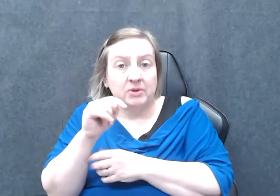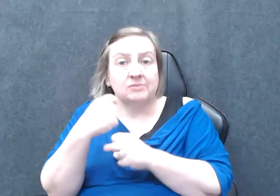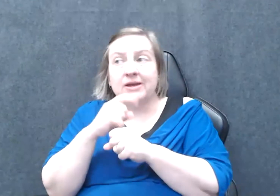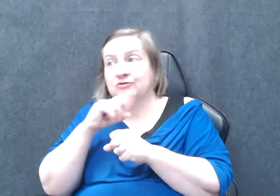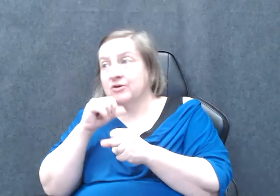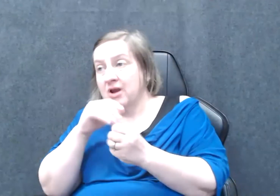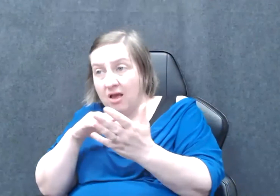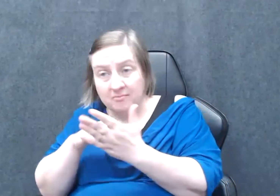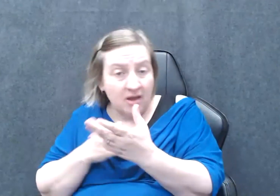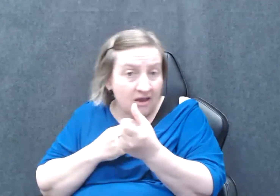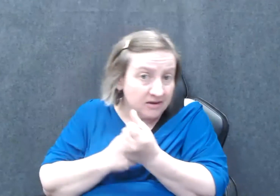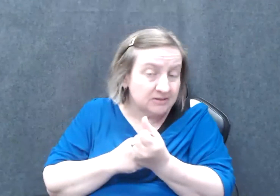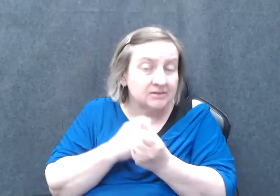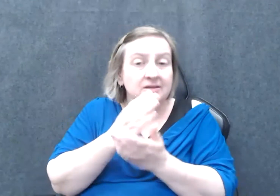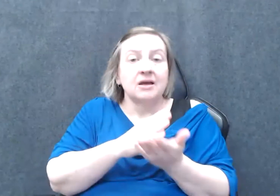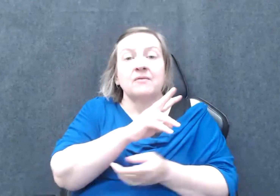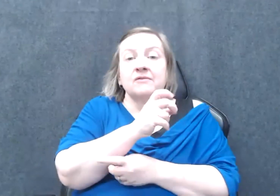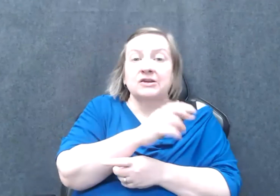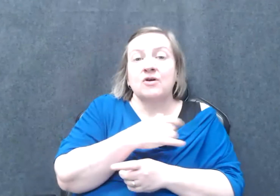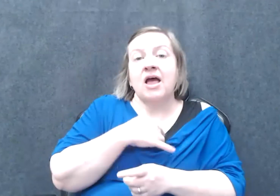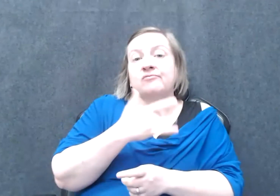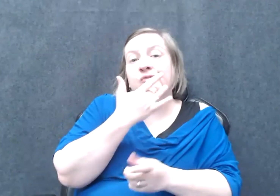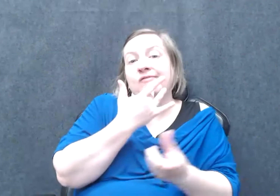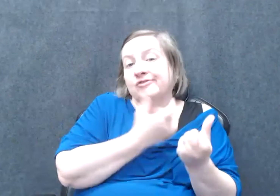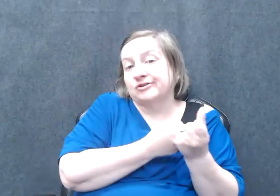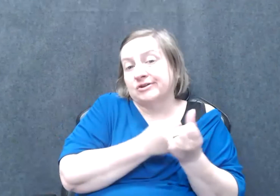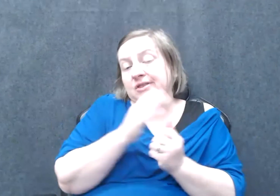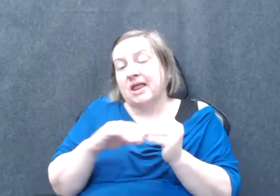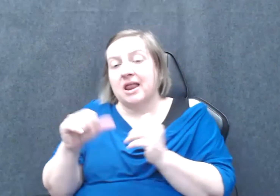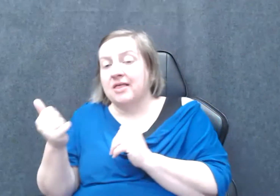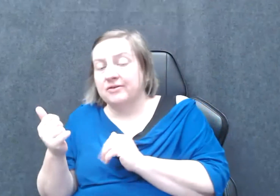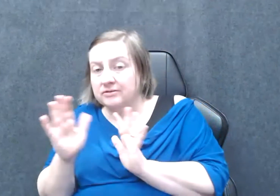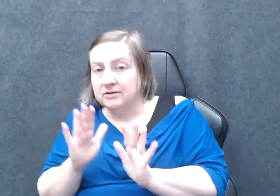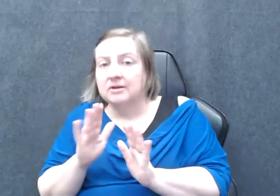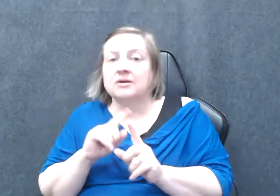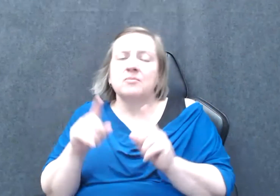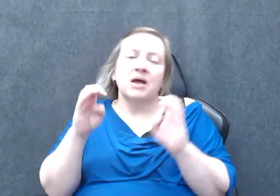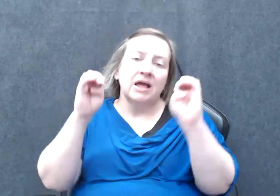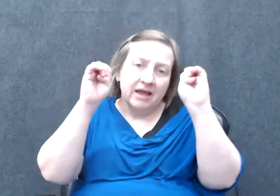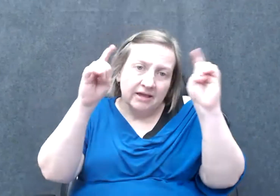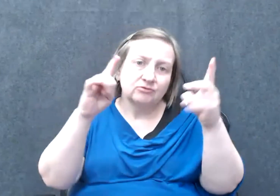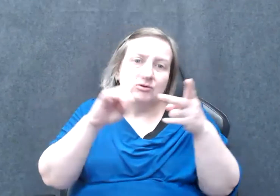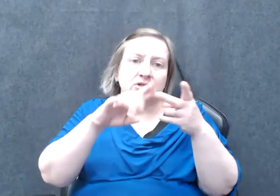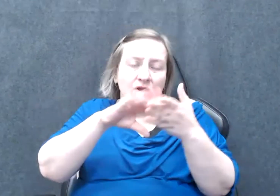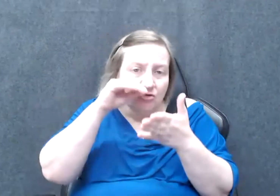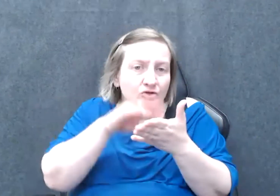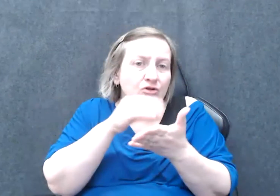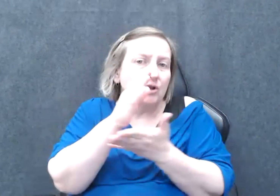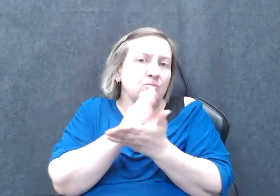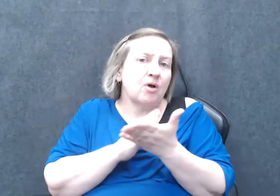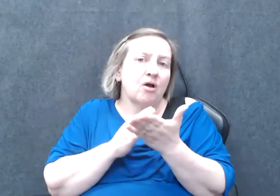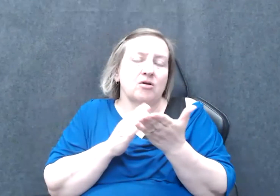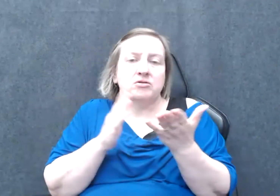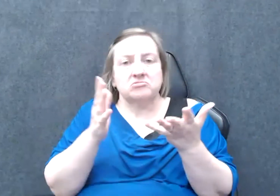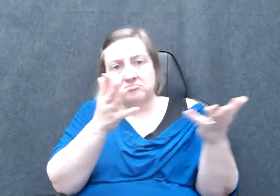that some vendors are given preferential treatment over others. But there is an education and learning component for them to